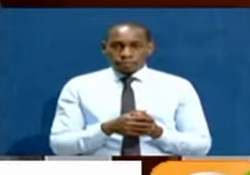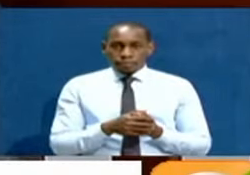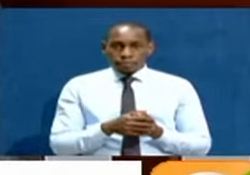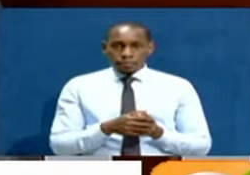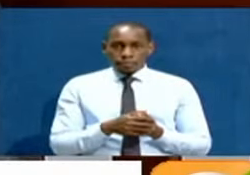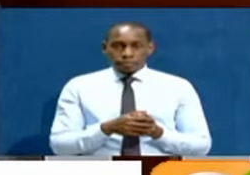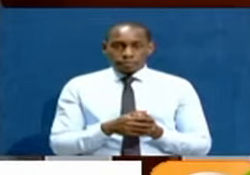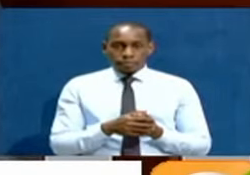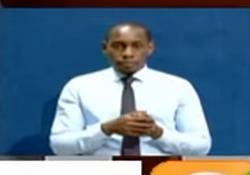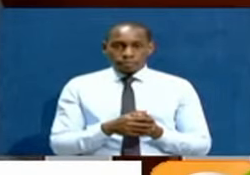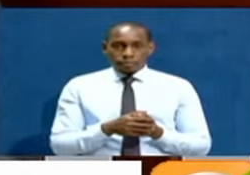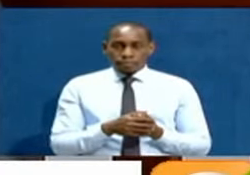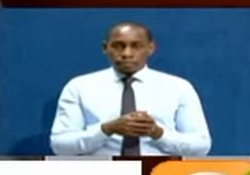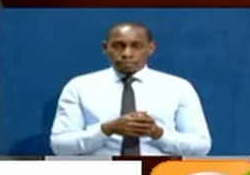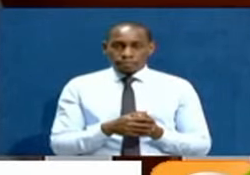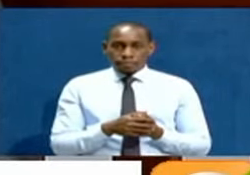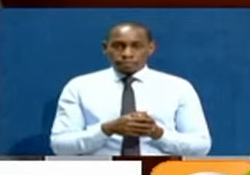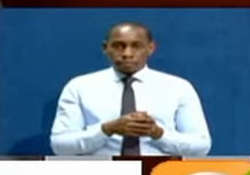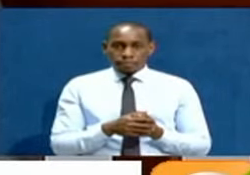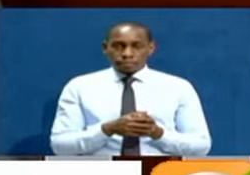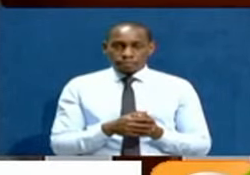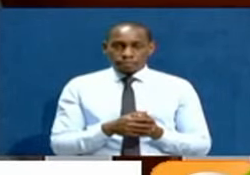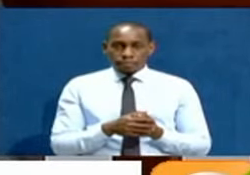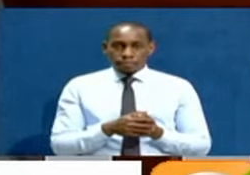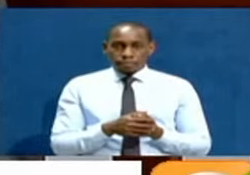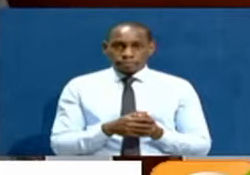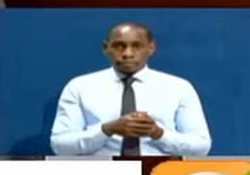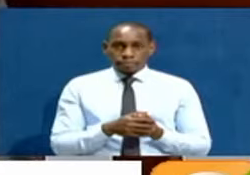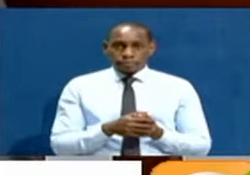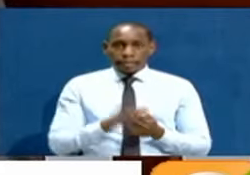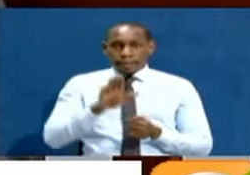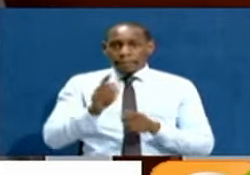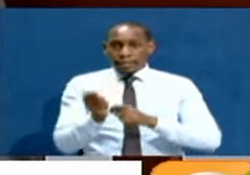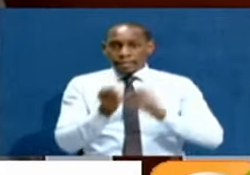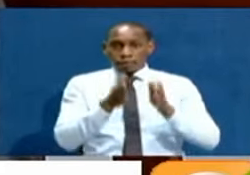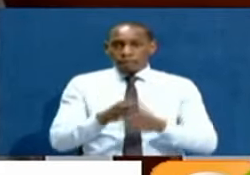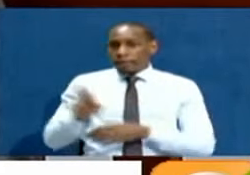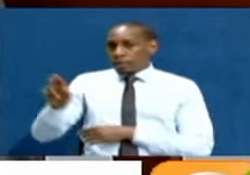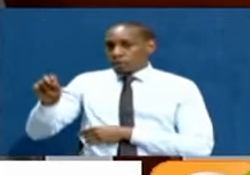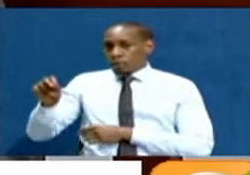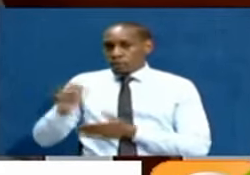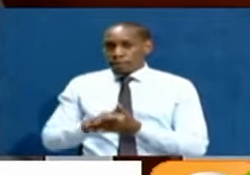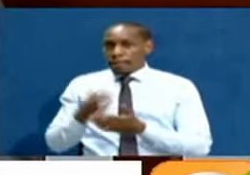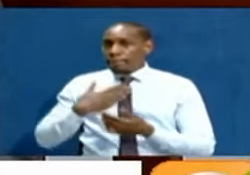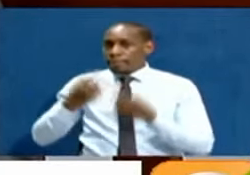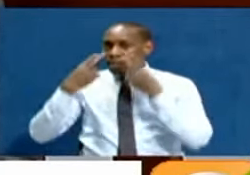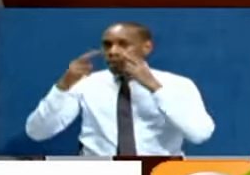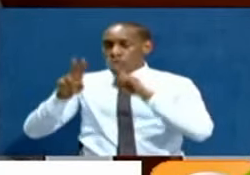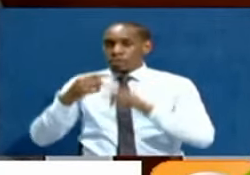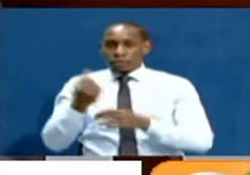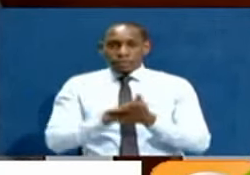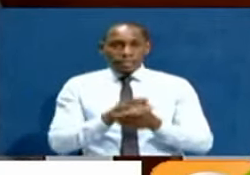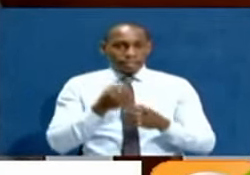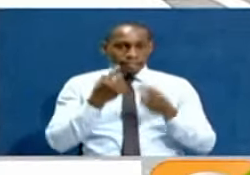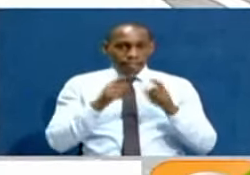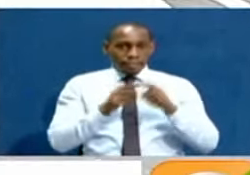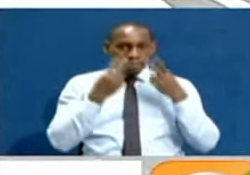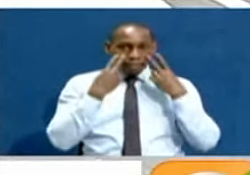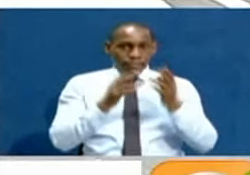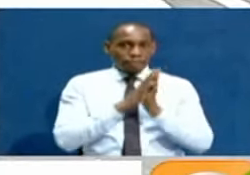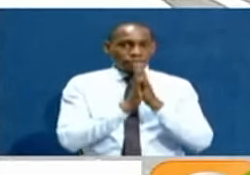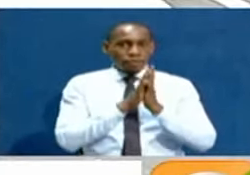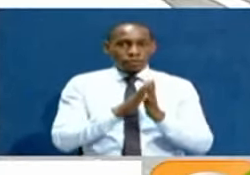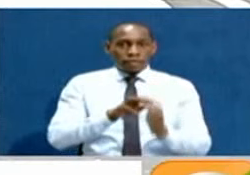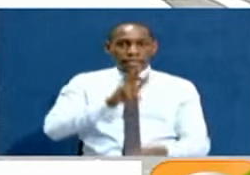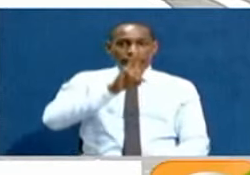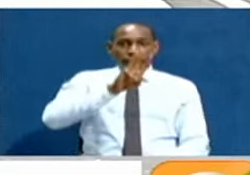that's fallen down. You should be helping them get up. You're a golfer, right? No. You're not a golfer. I just watched, yeah. I just watched a documentary on Tiger Woods.